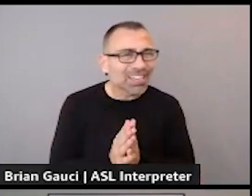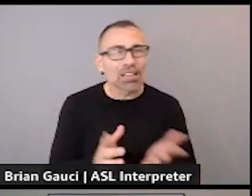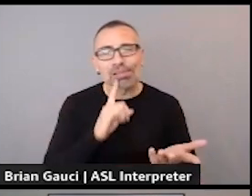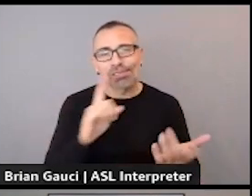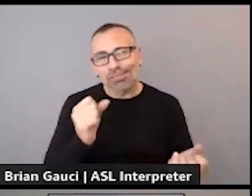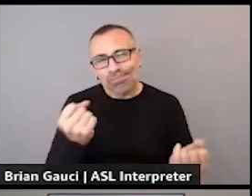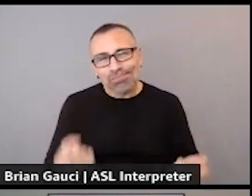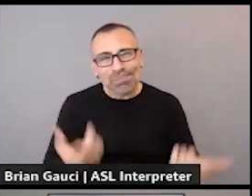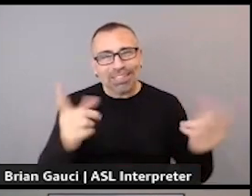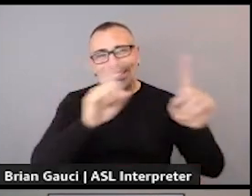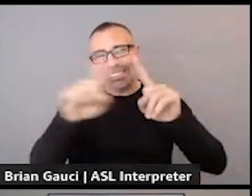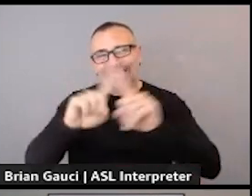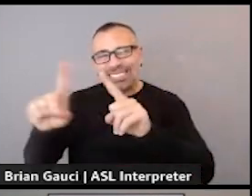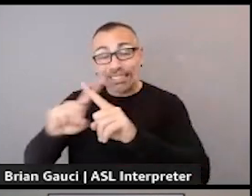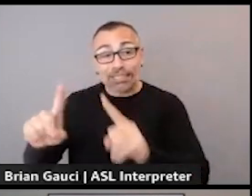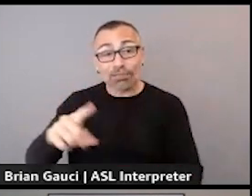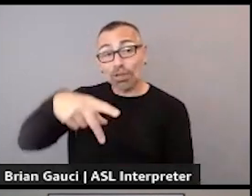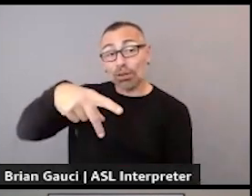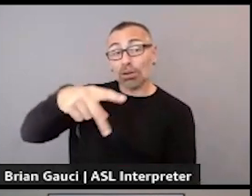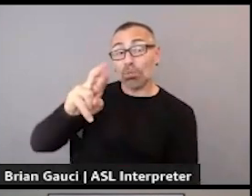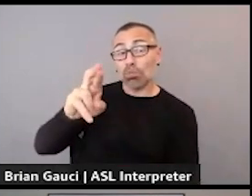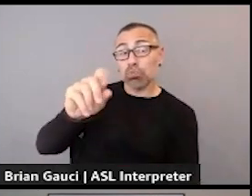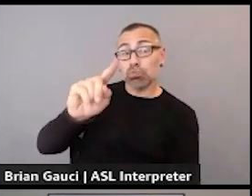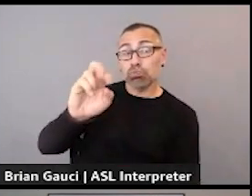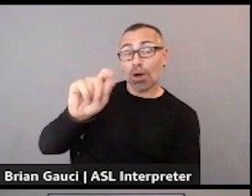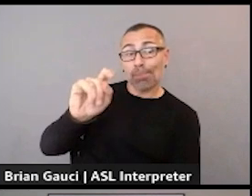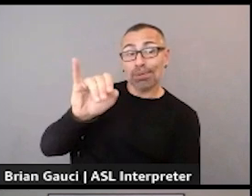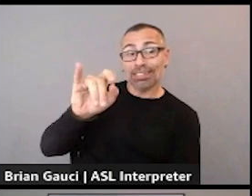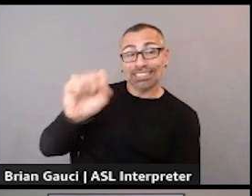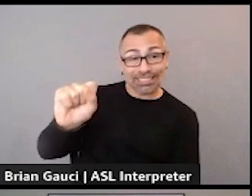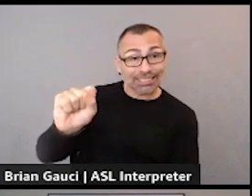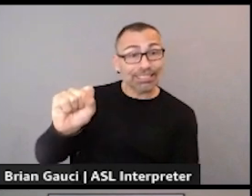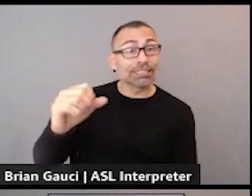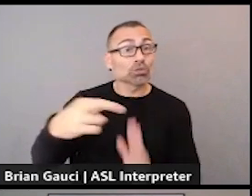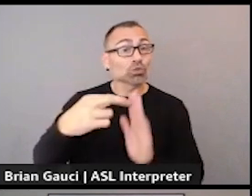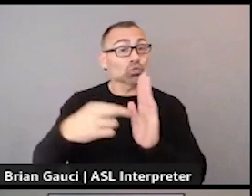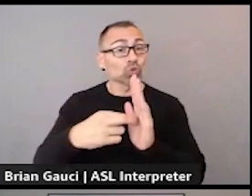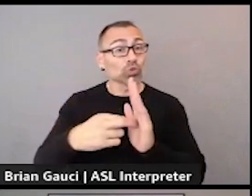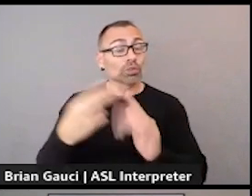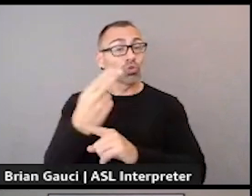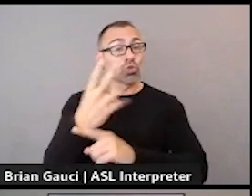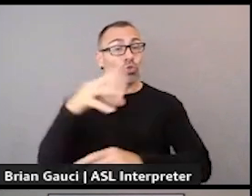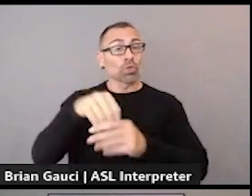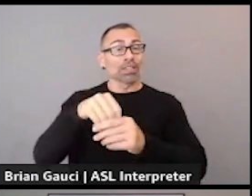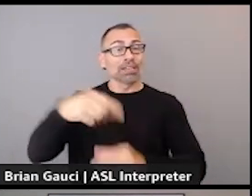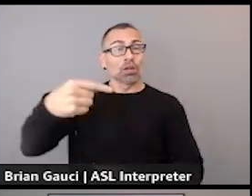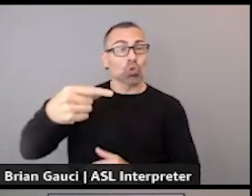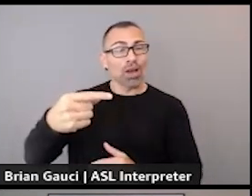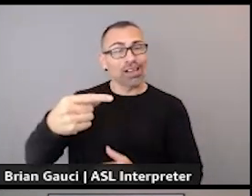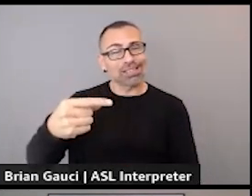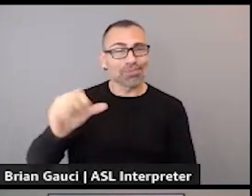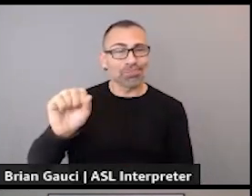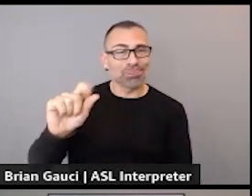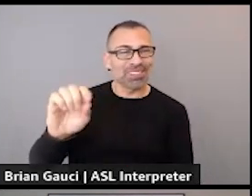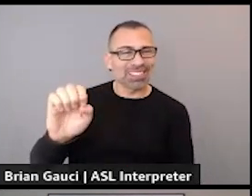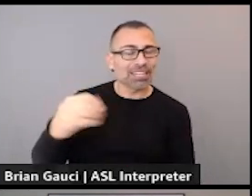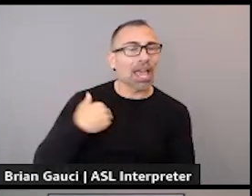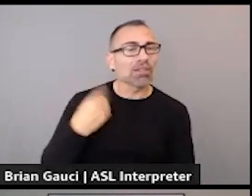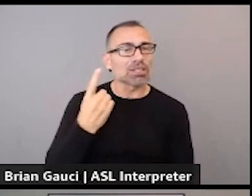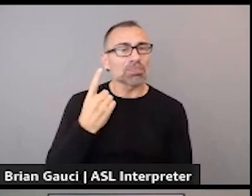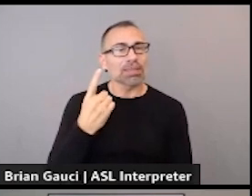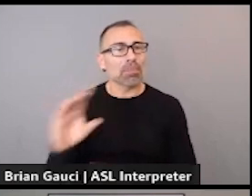quantum computing. Who knows? But maybe that's too small. Hey, so Zia, you brought you have a demo for us, right? Is that right? You're going to share some of those features. Yeah. How about we